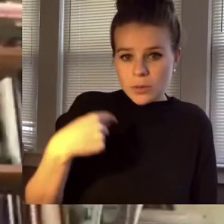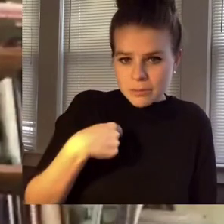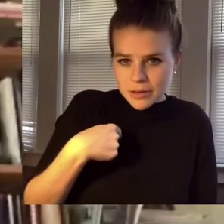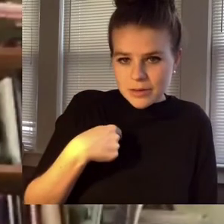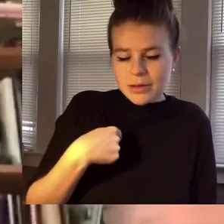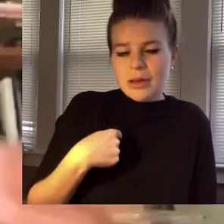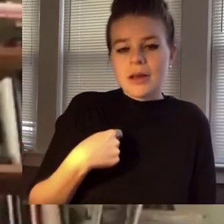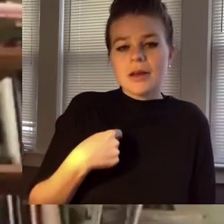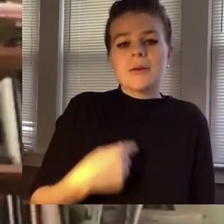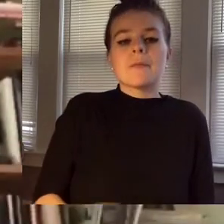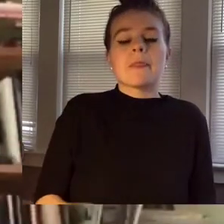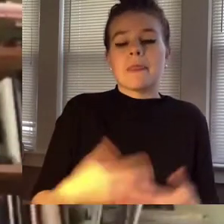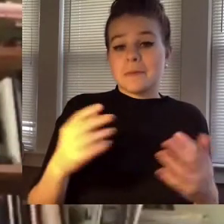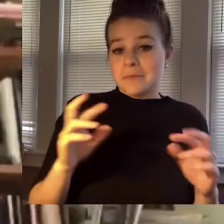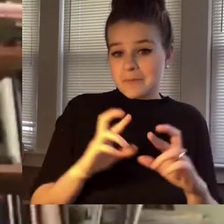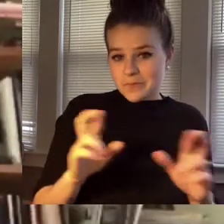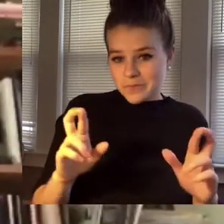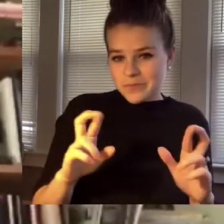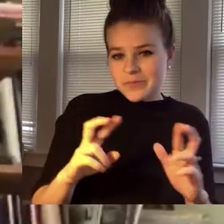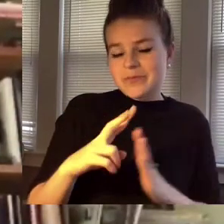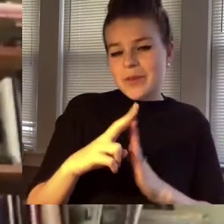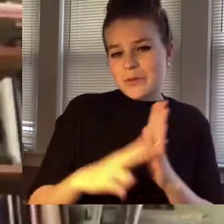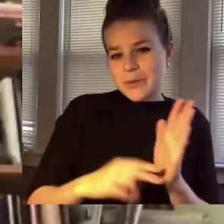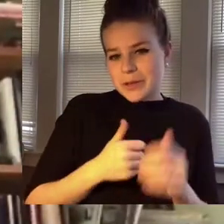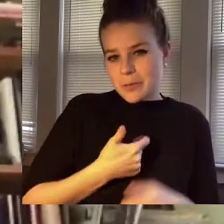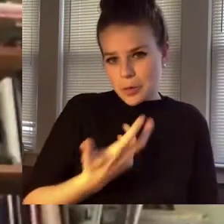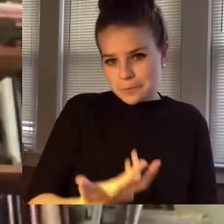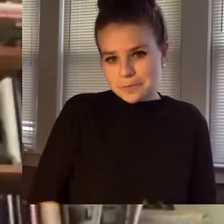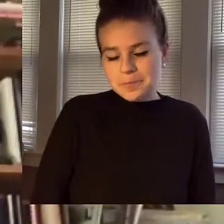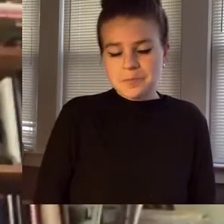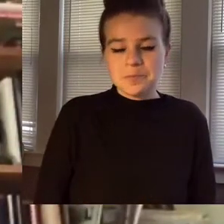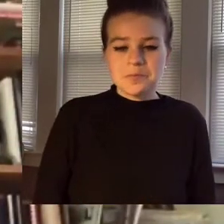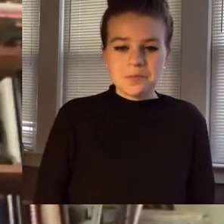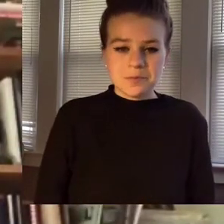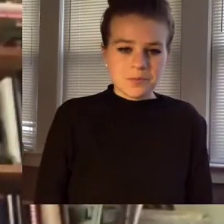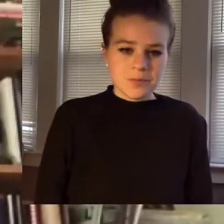So here's the poem, Before the Riot.